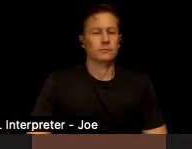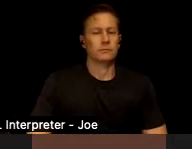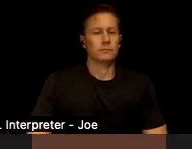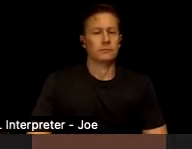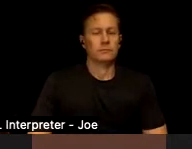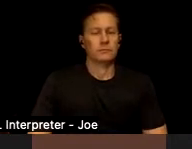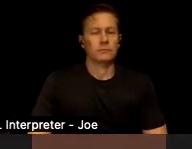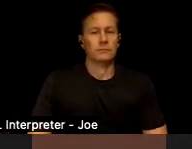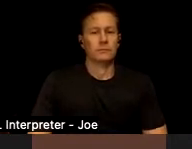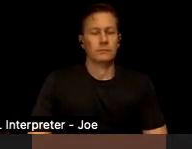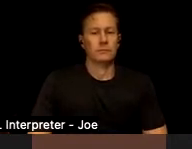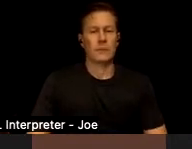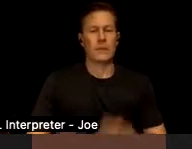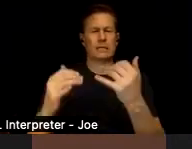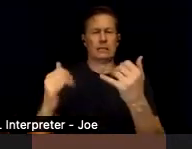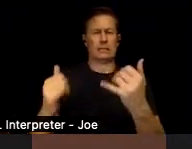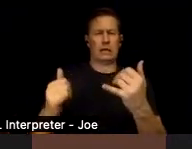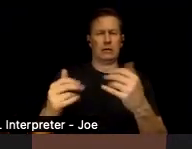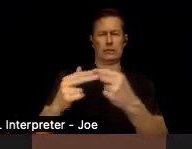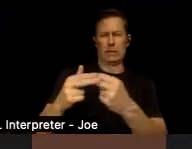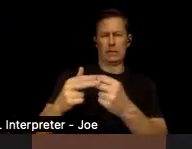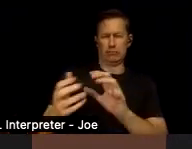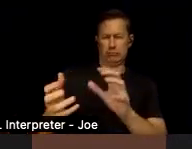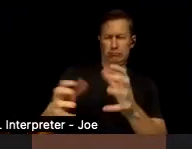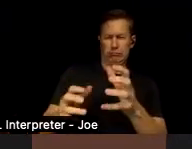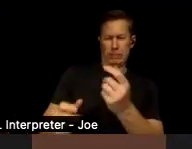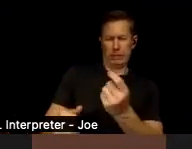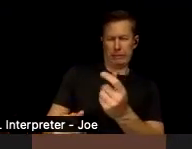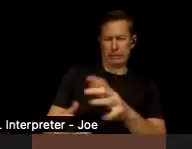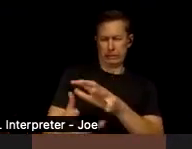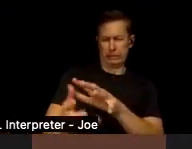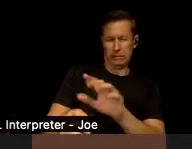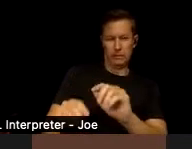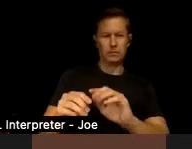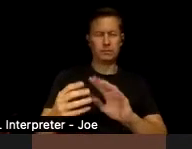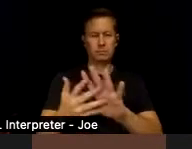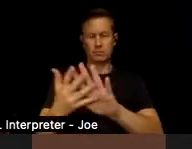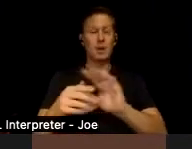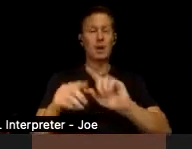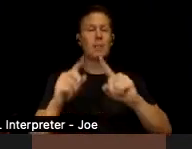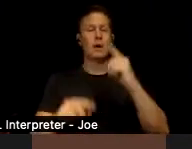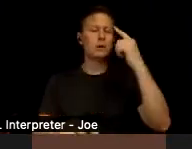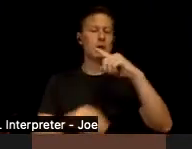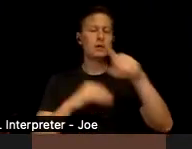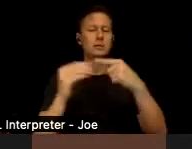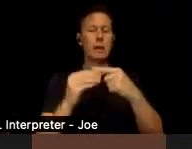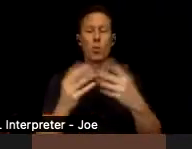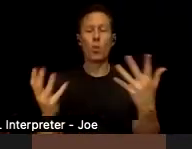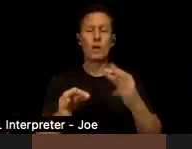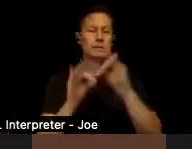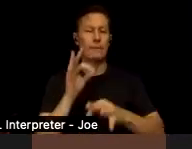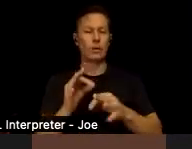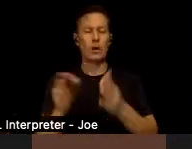So somehow that slide got a little corrupted, but it's fine. It really comes down to preparedness, either as a